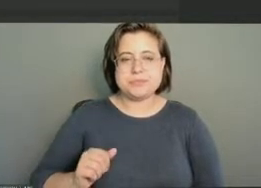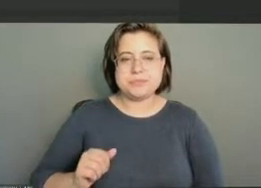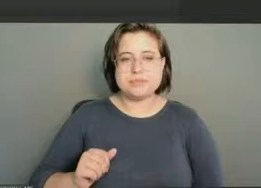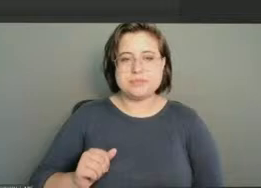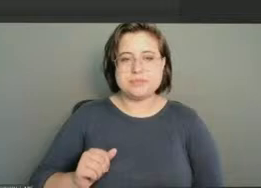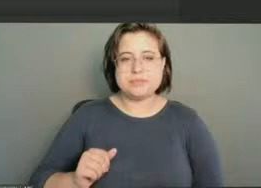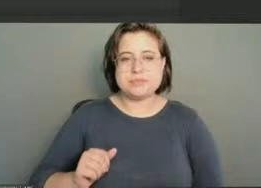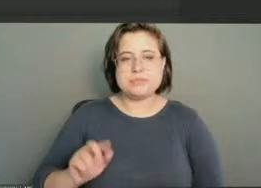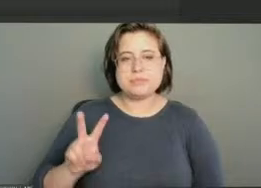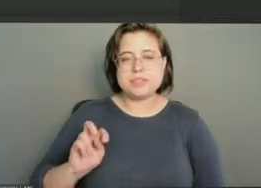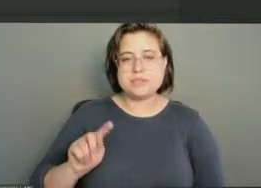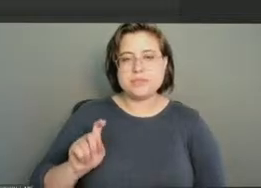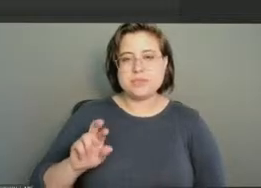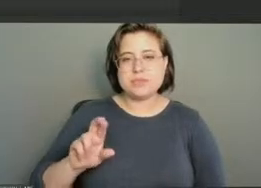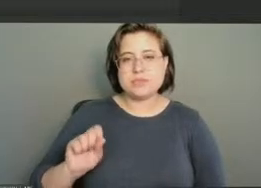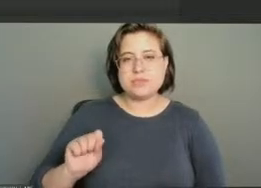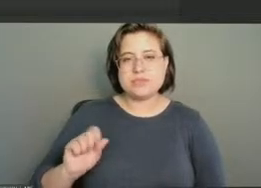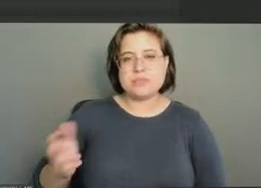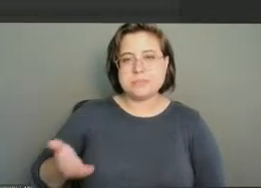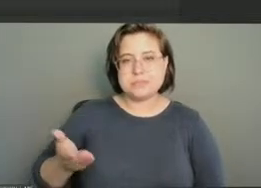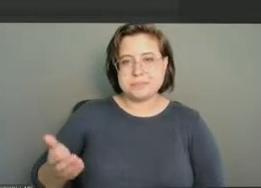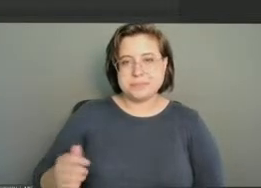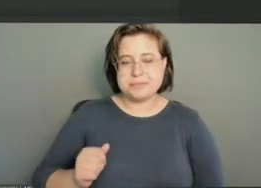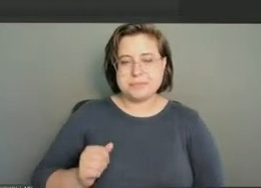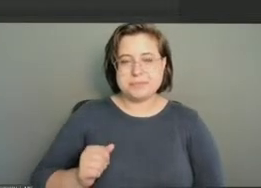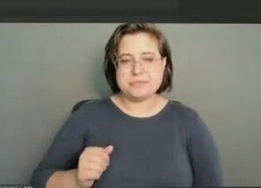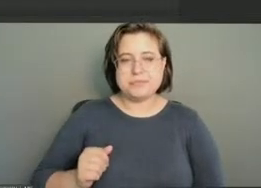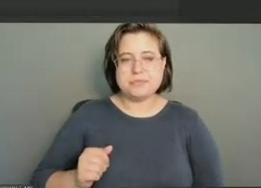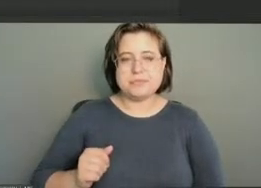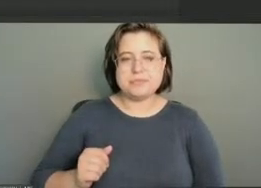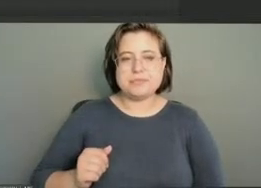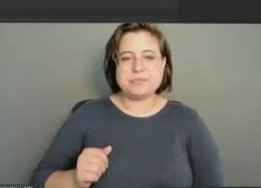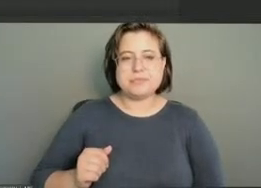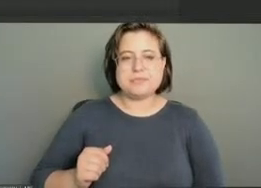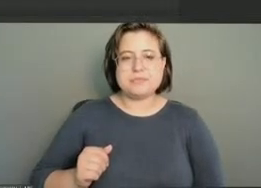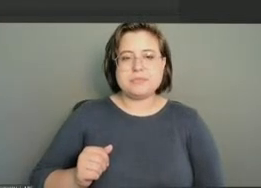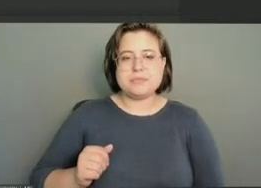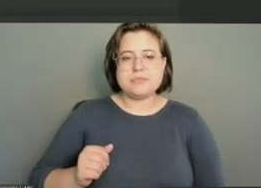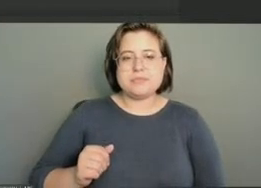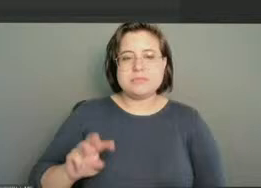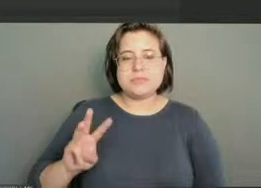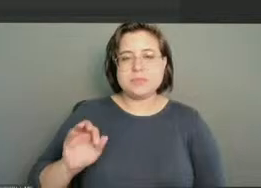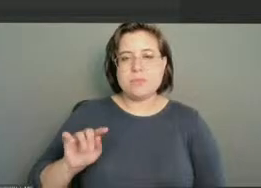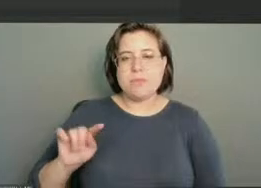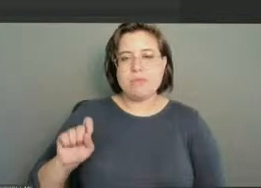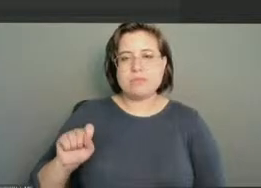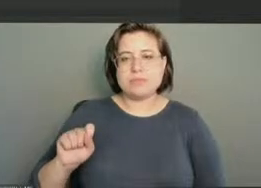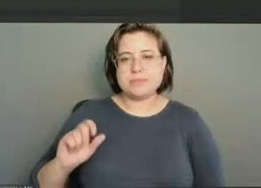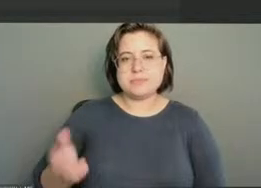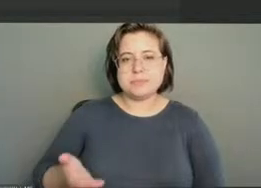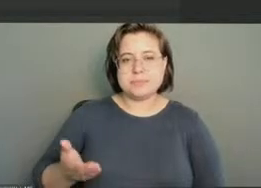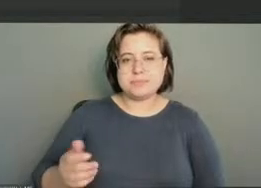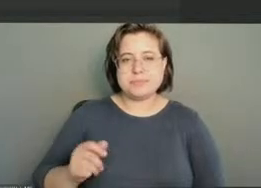Dr. Homer Venters. Present. Mr. Bobby Watts. Present.